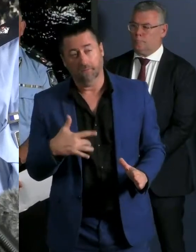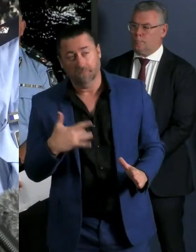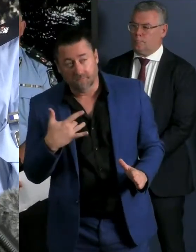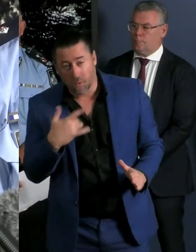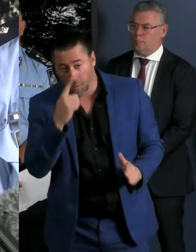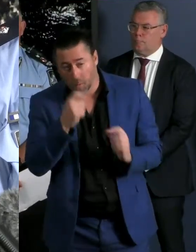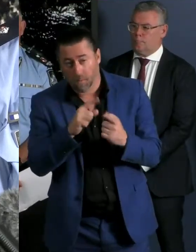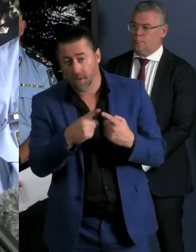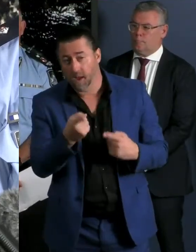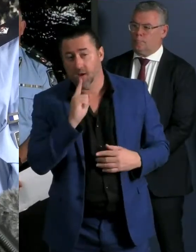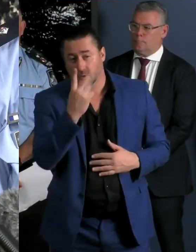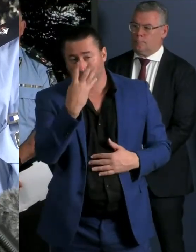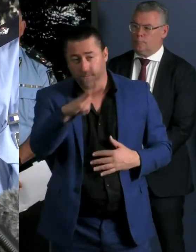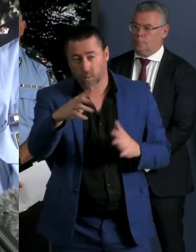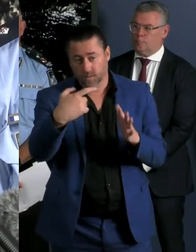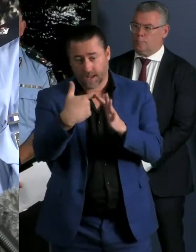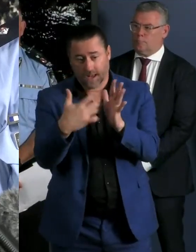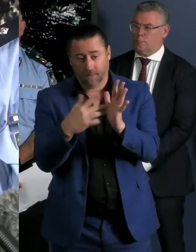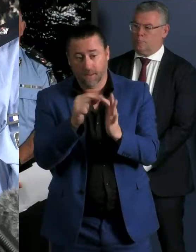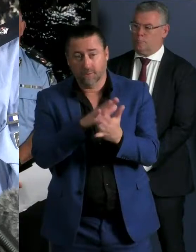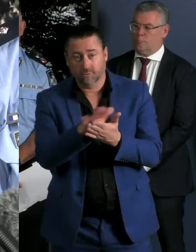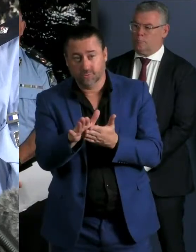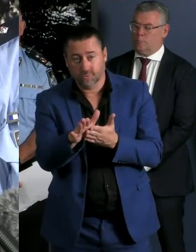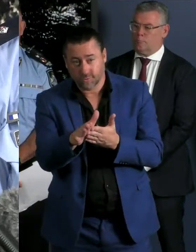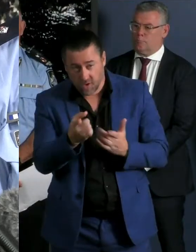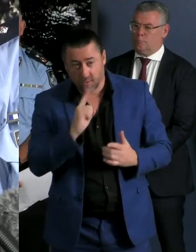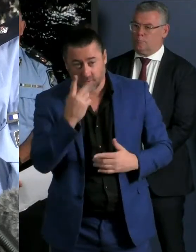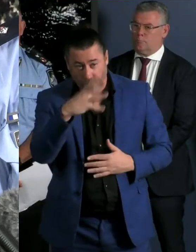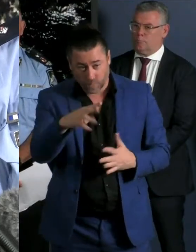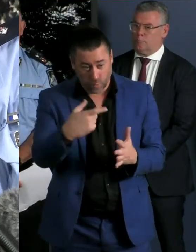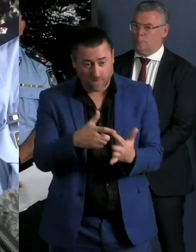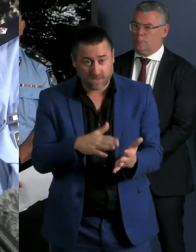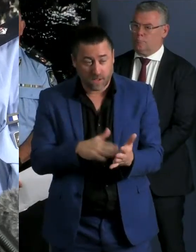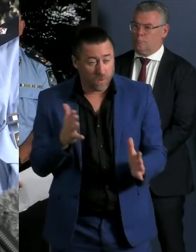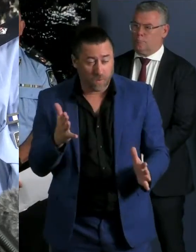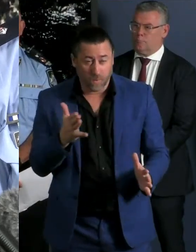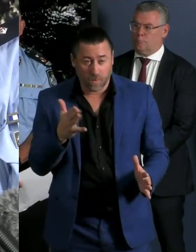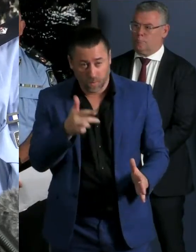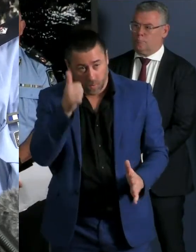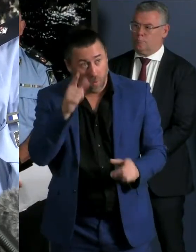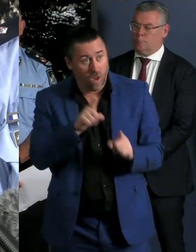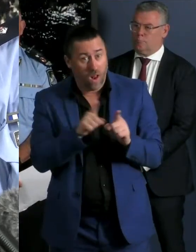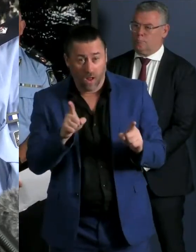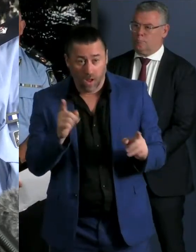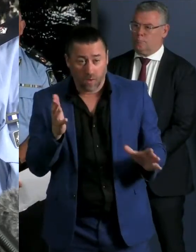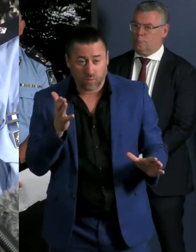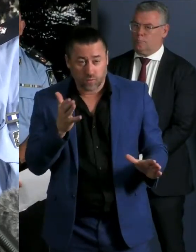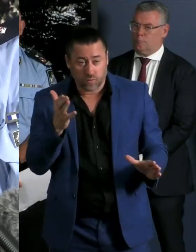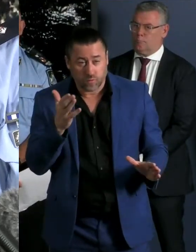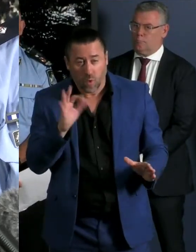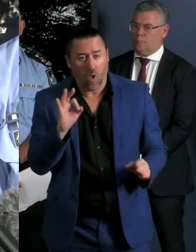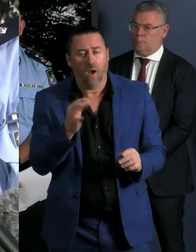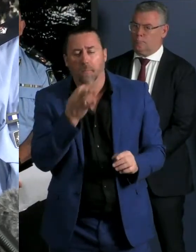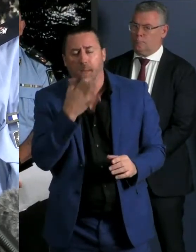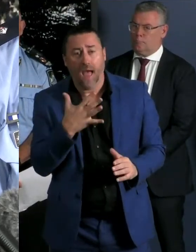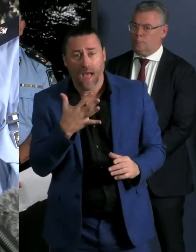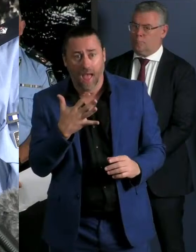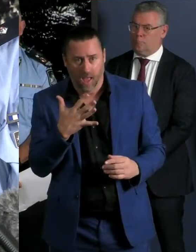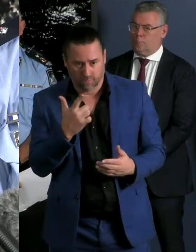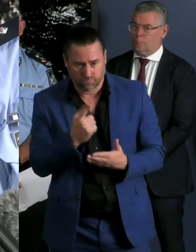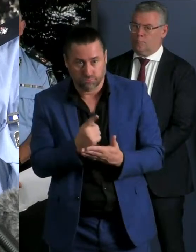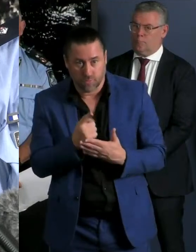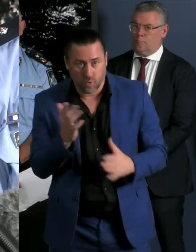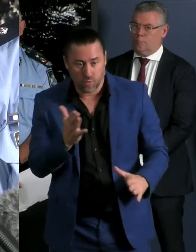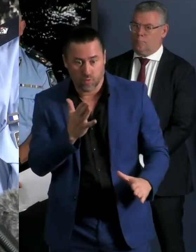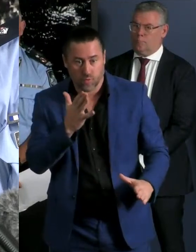to 140 kilometres per hour. So winds of this speed and this category system, we can see trees starting to